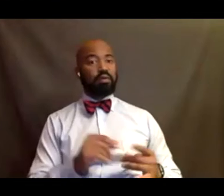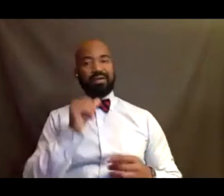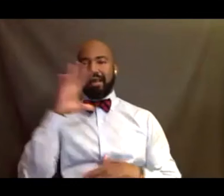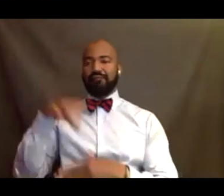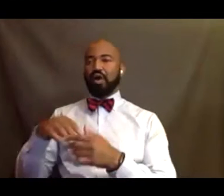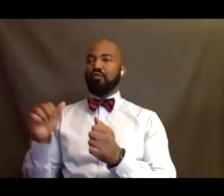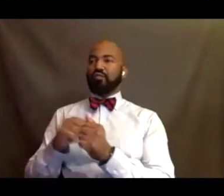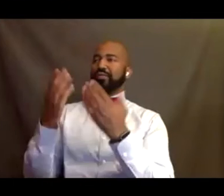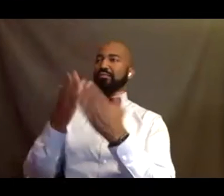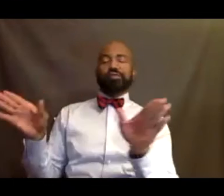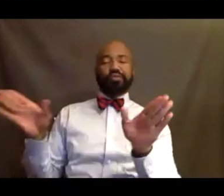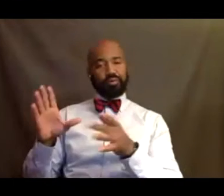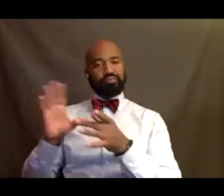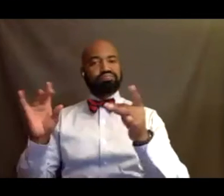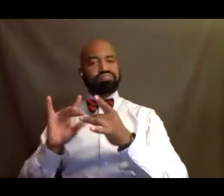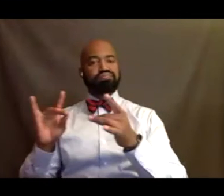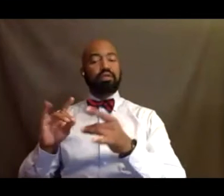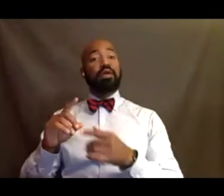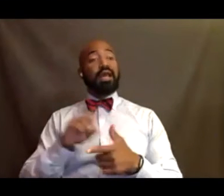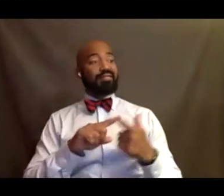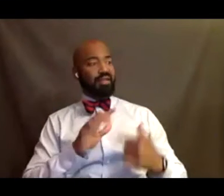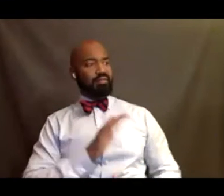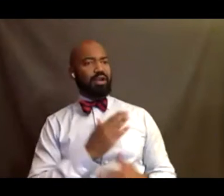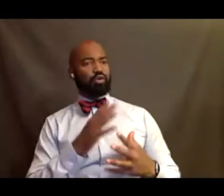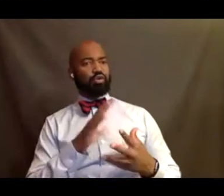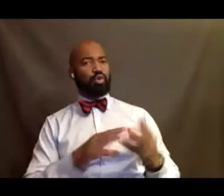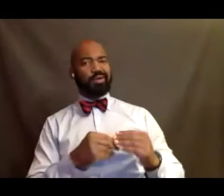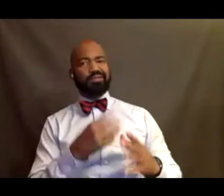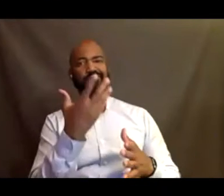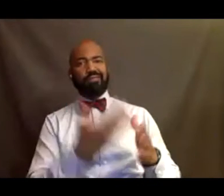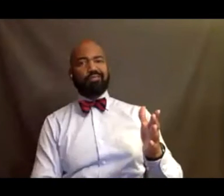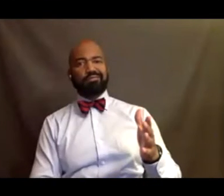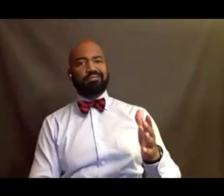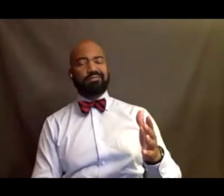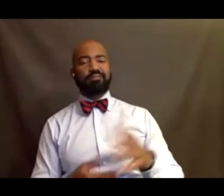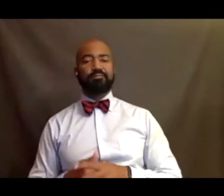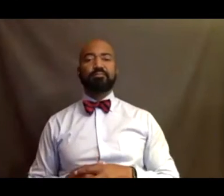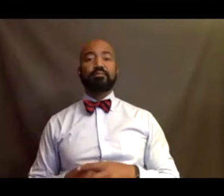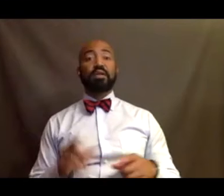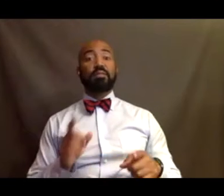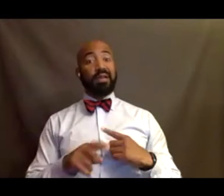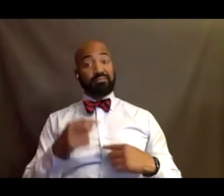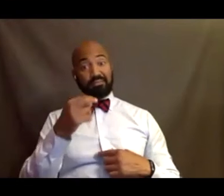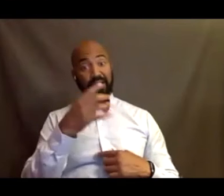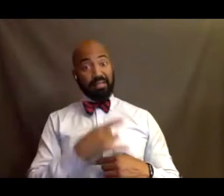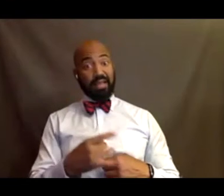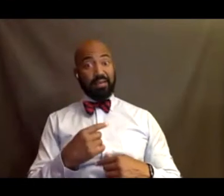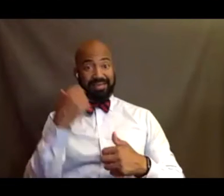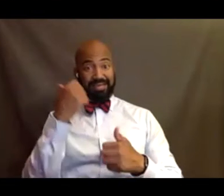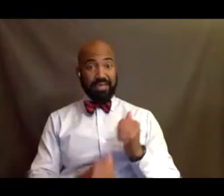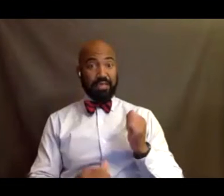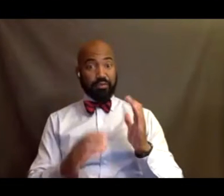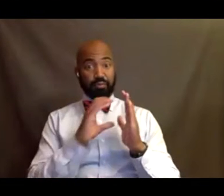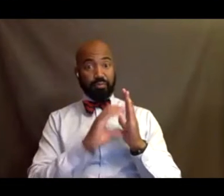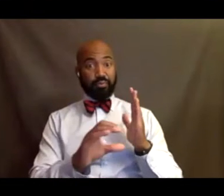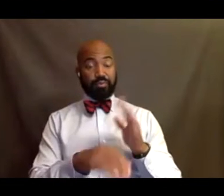on stories. It's also why I enjoy that she opened each section and with a quote by like a gray Black